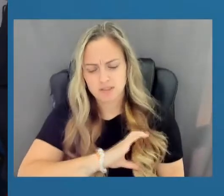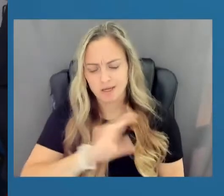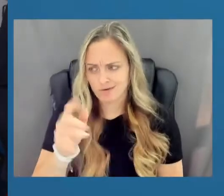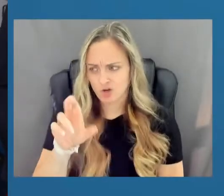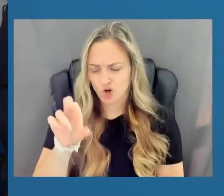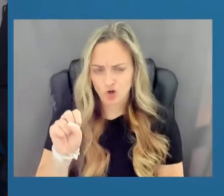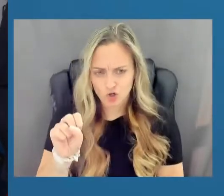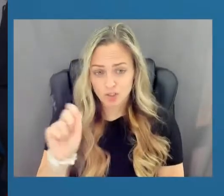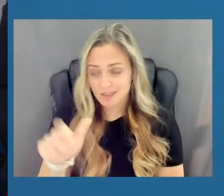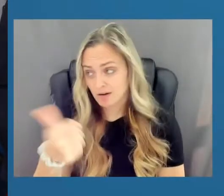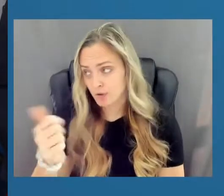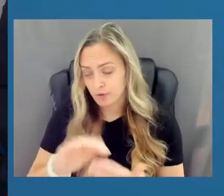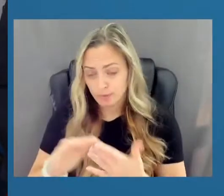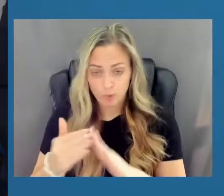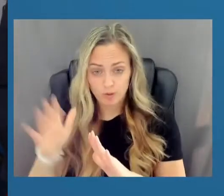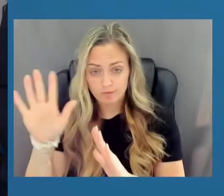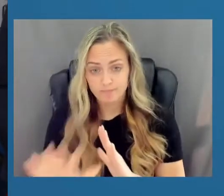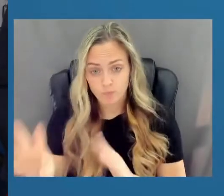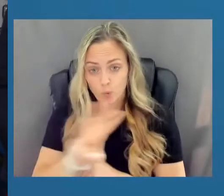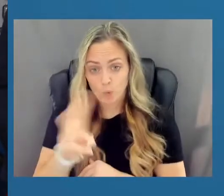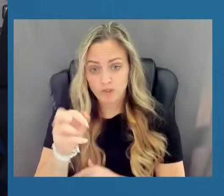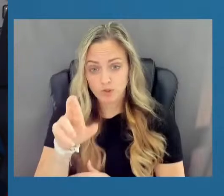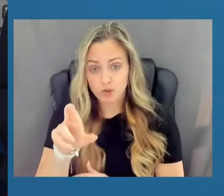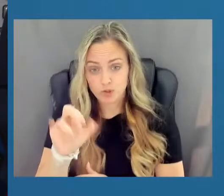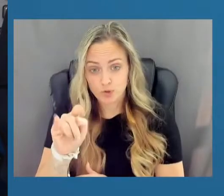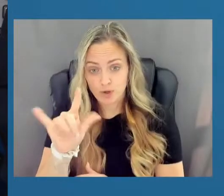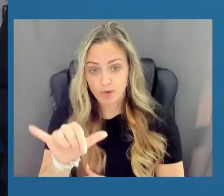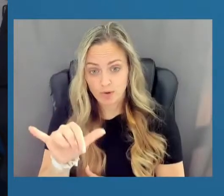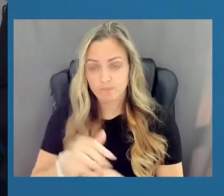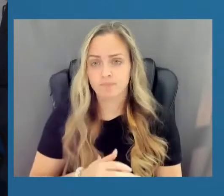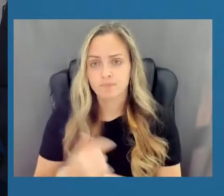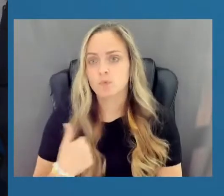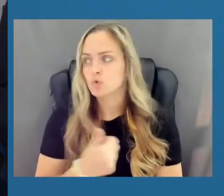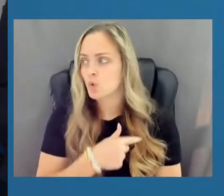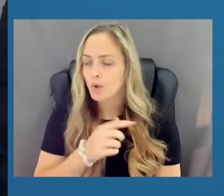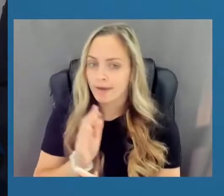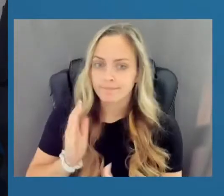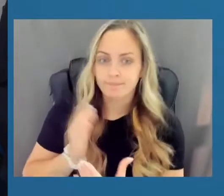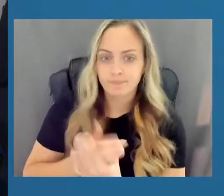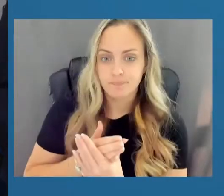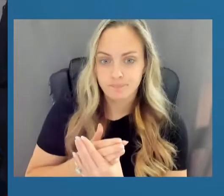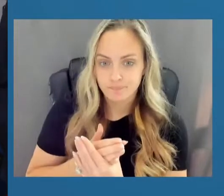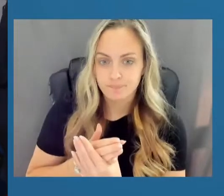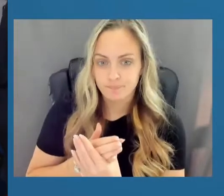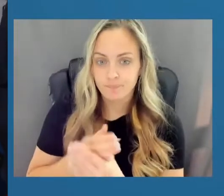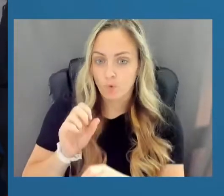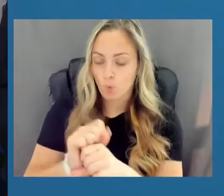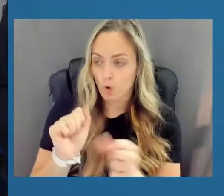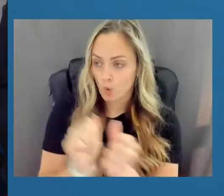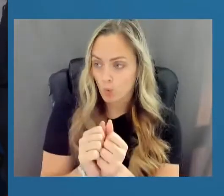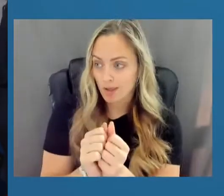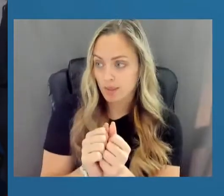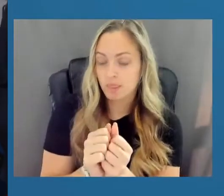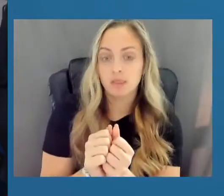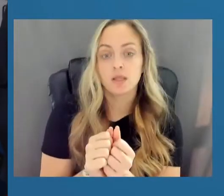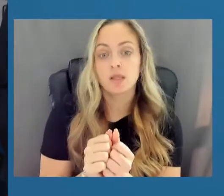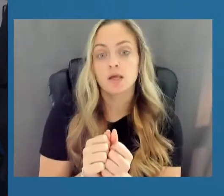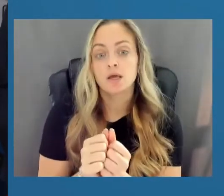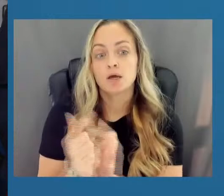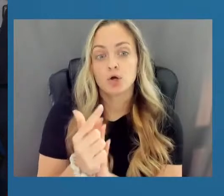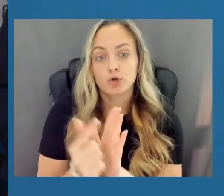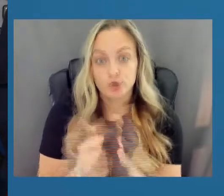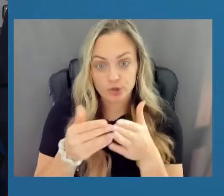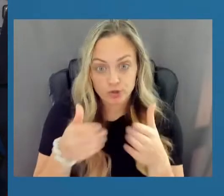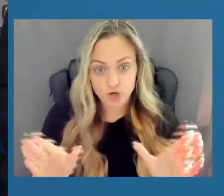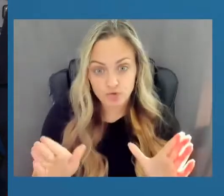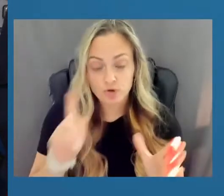in other communities across Westchester County. So we stepped in. I worked with the Attorney General, and Secretary Noem